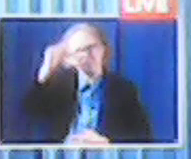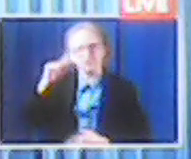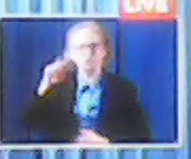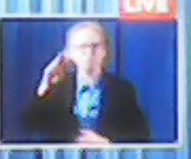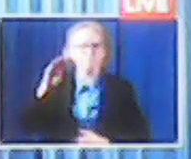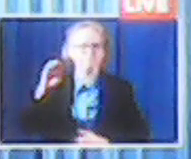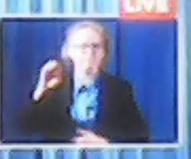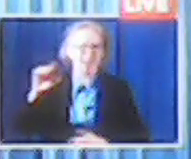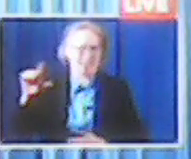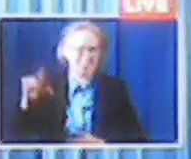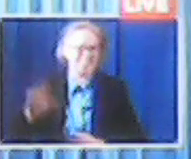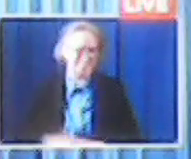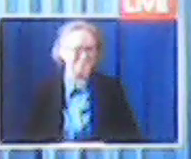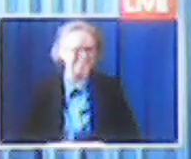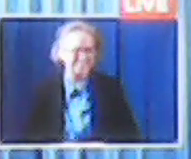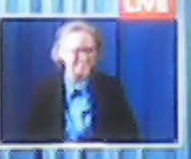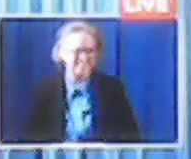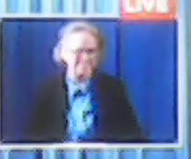Trumbull County.